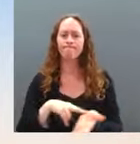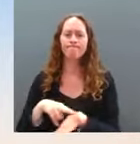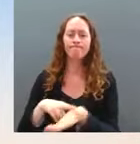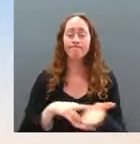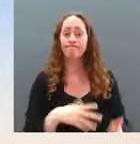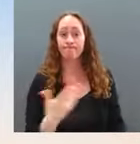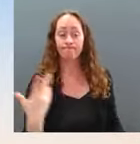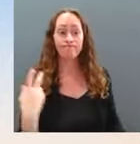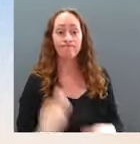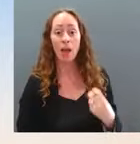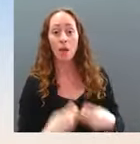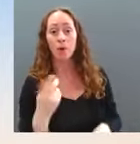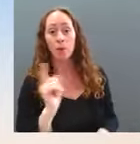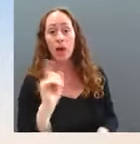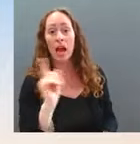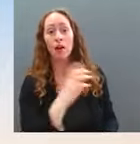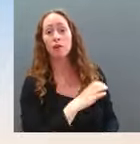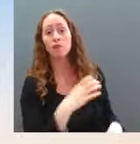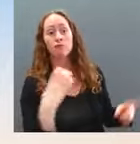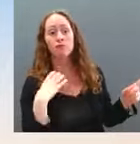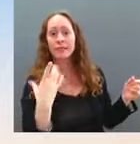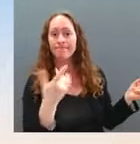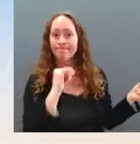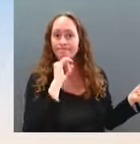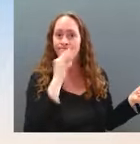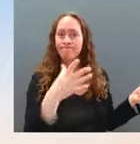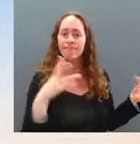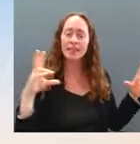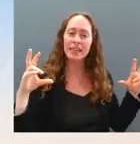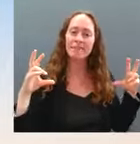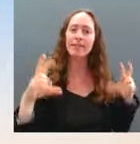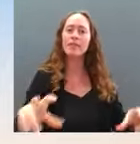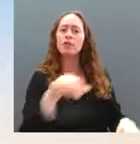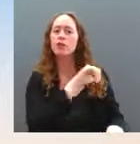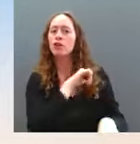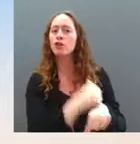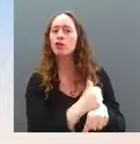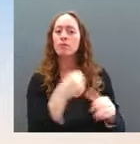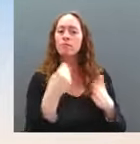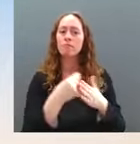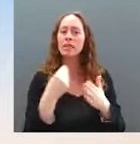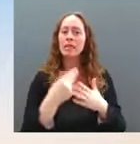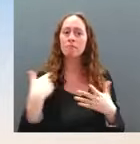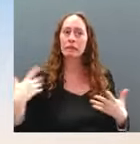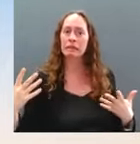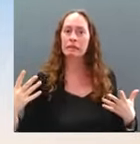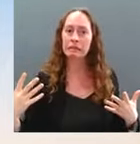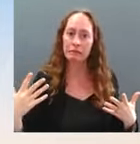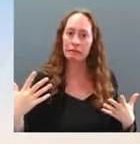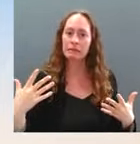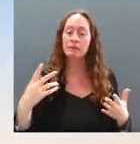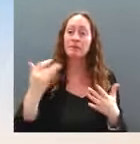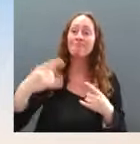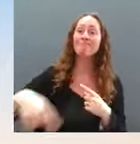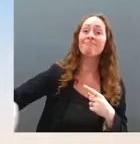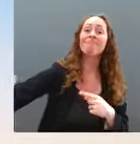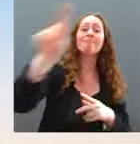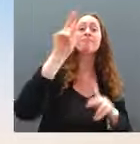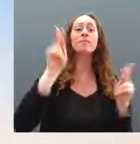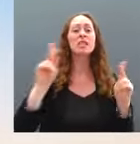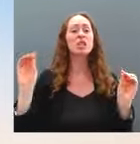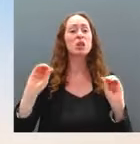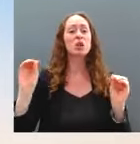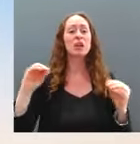needed to therefore end our program for the uninsured. We are not going to be able to make purchases of a broad scope